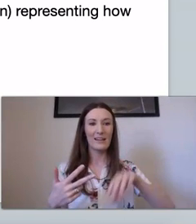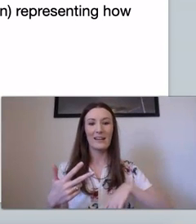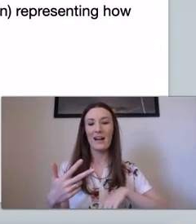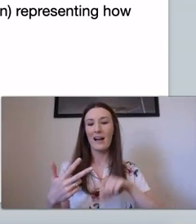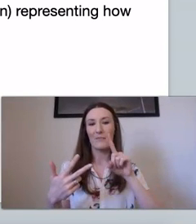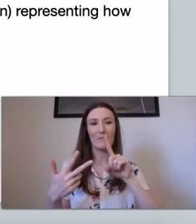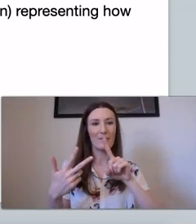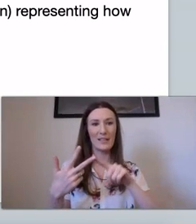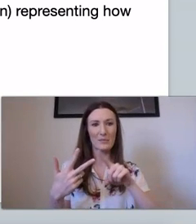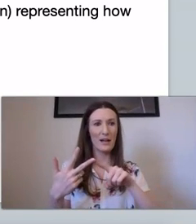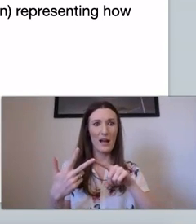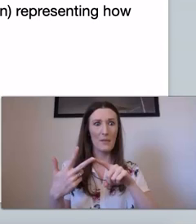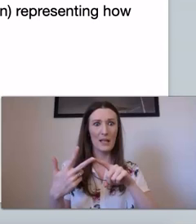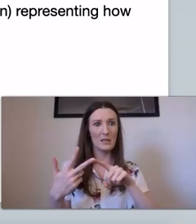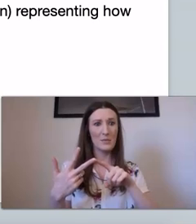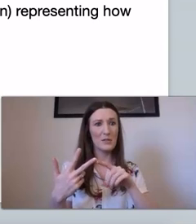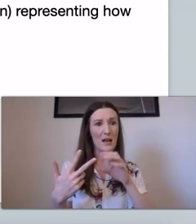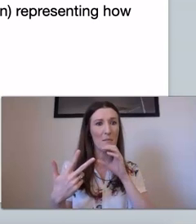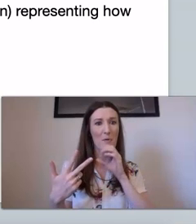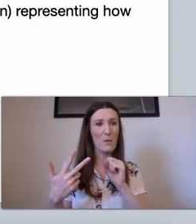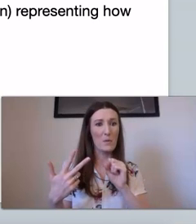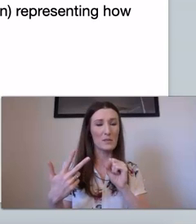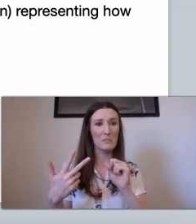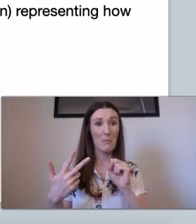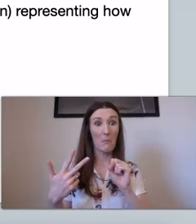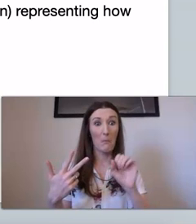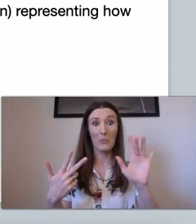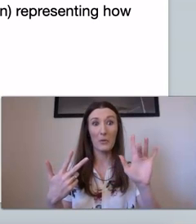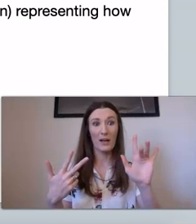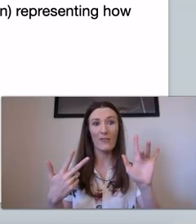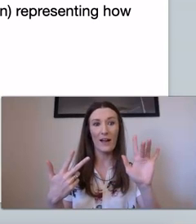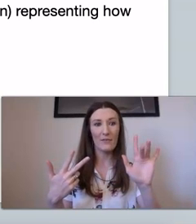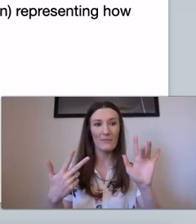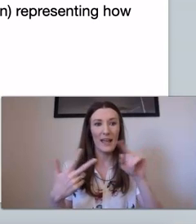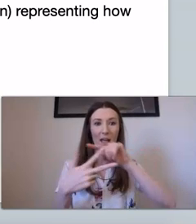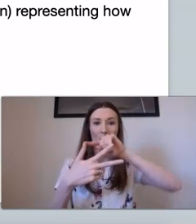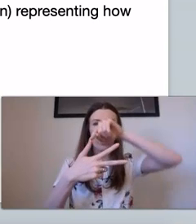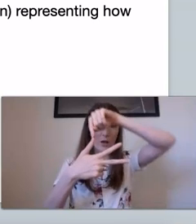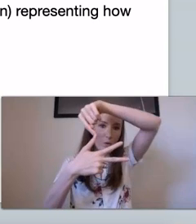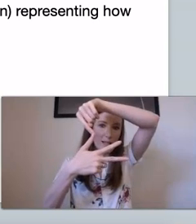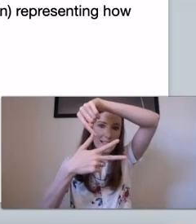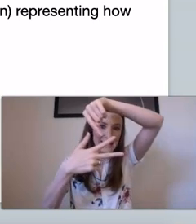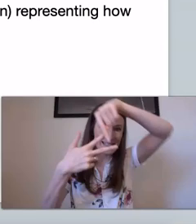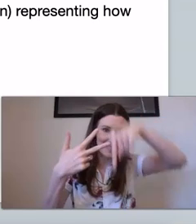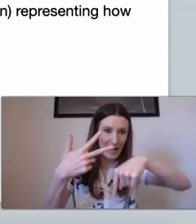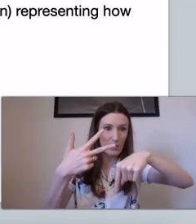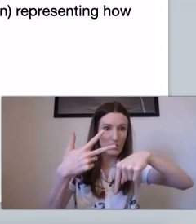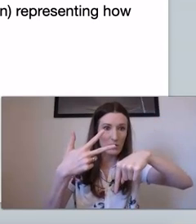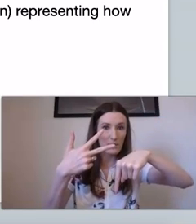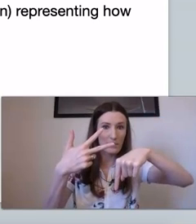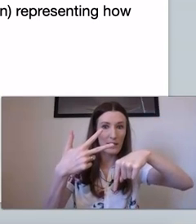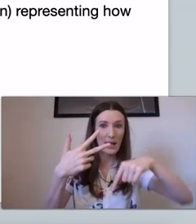29. This one, I'm making this person up, old, 25. Okay, we go